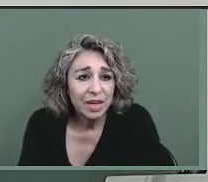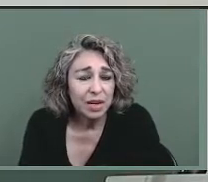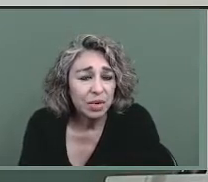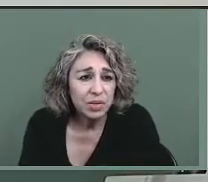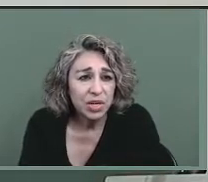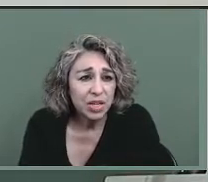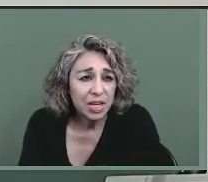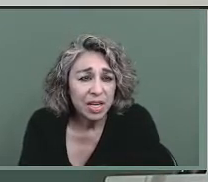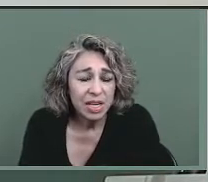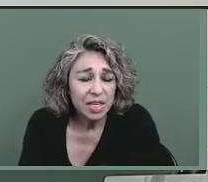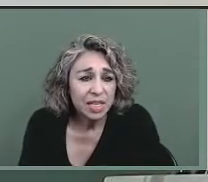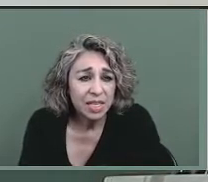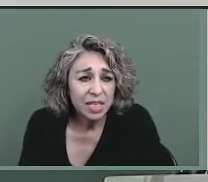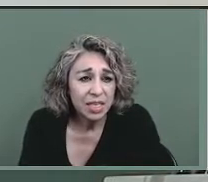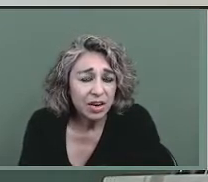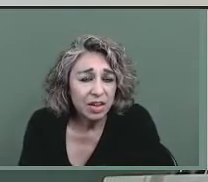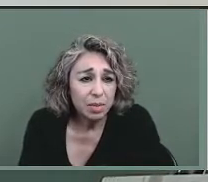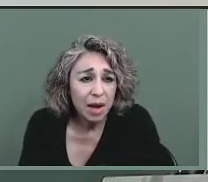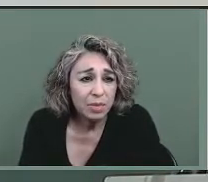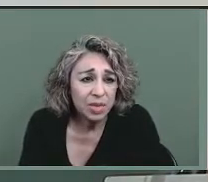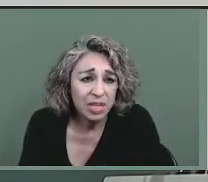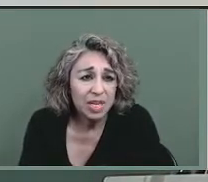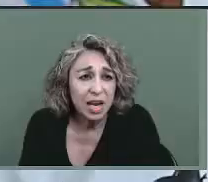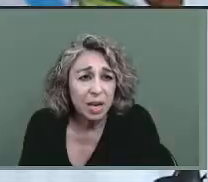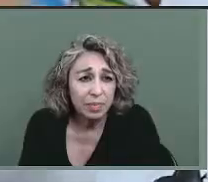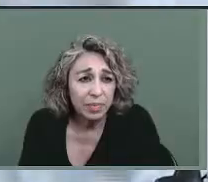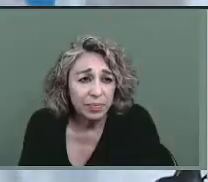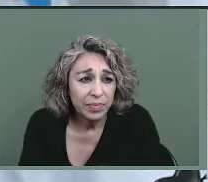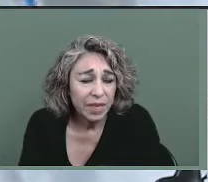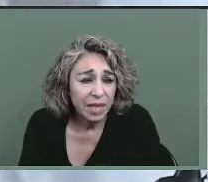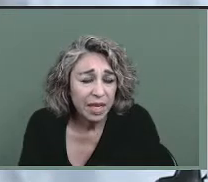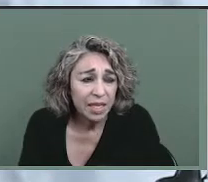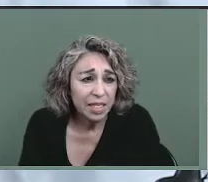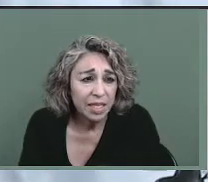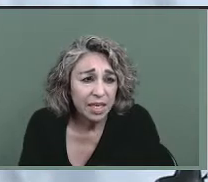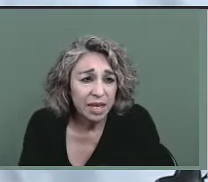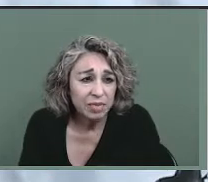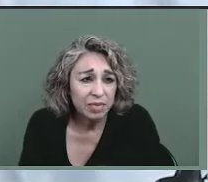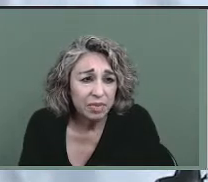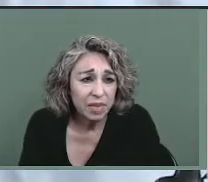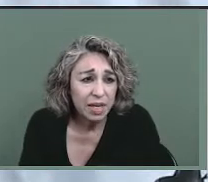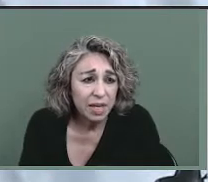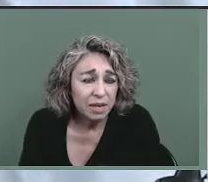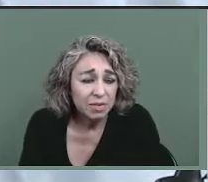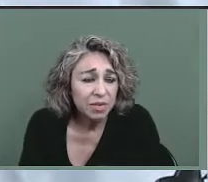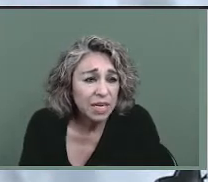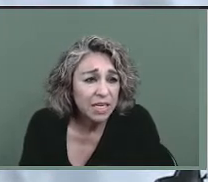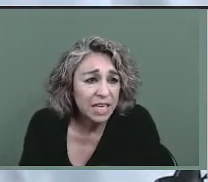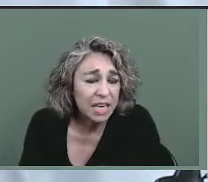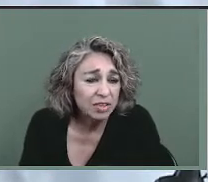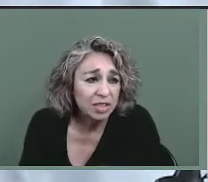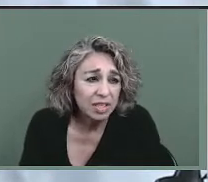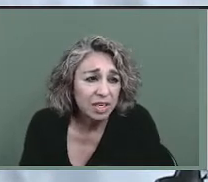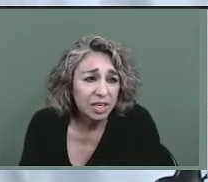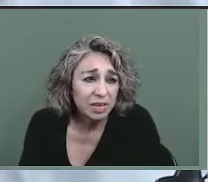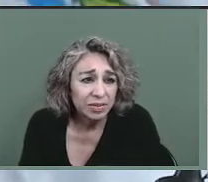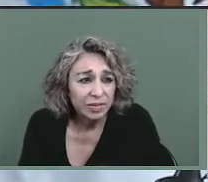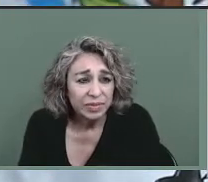That corruption doesn't start at the bottom to the top. It doesn't come from the little